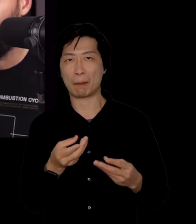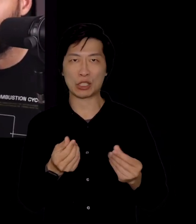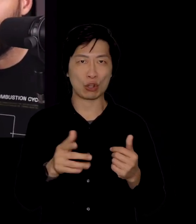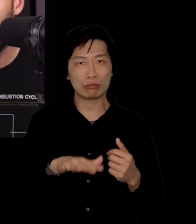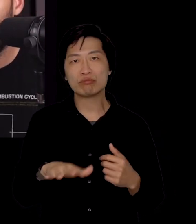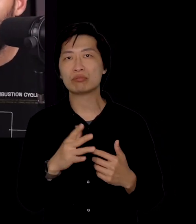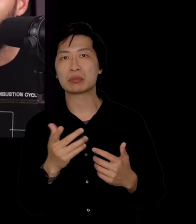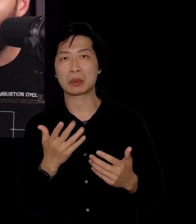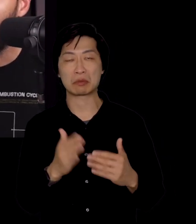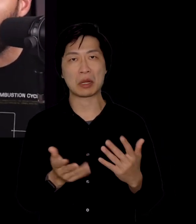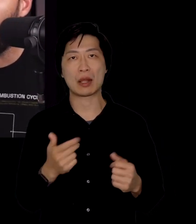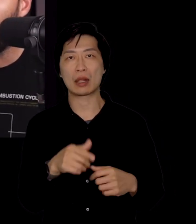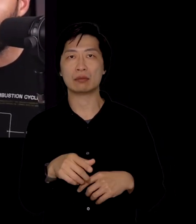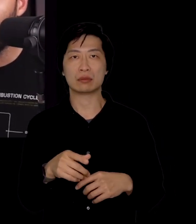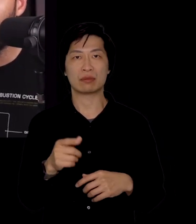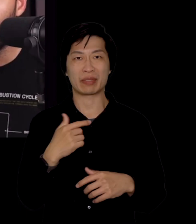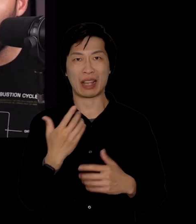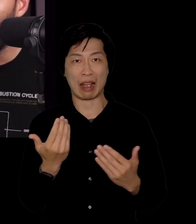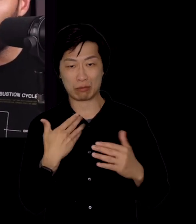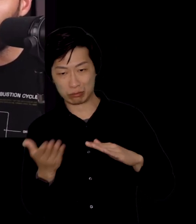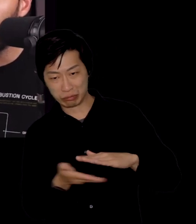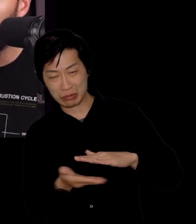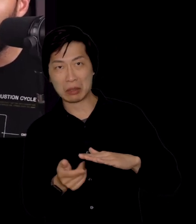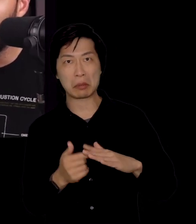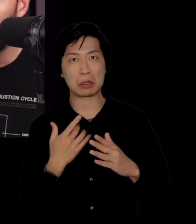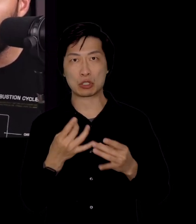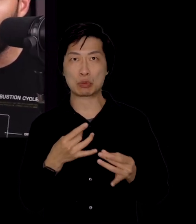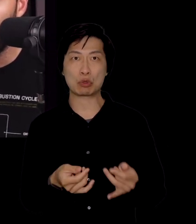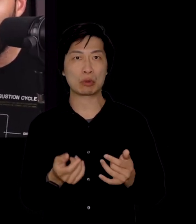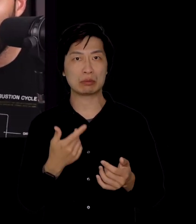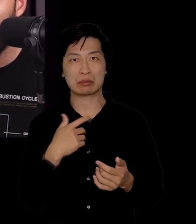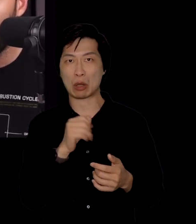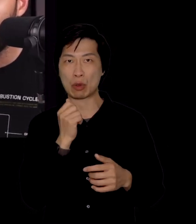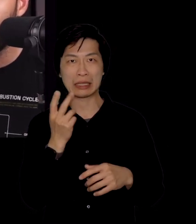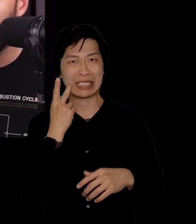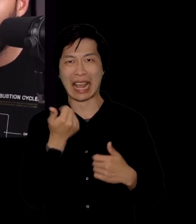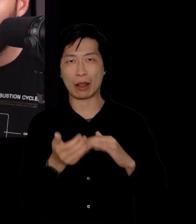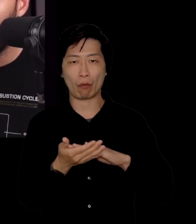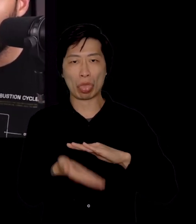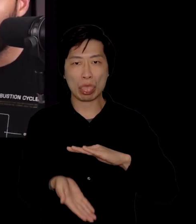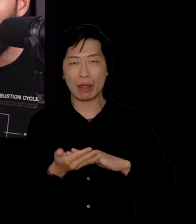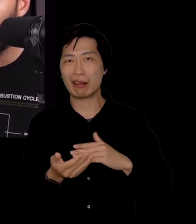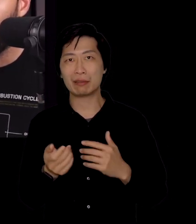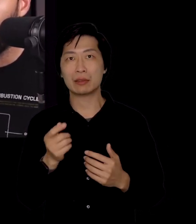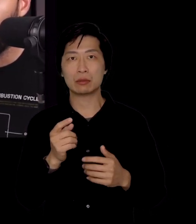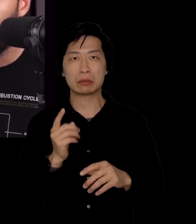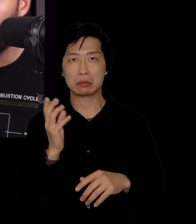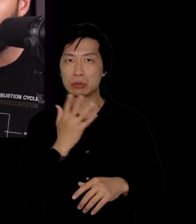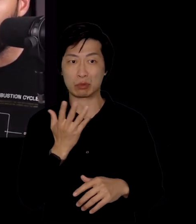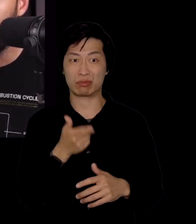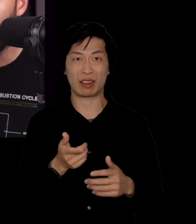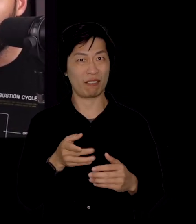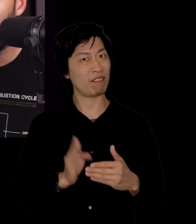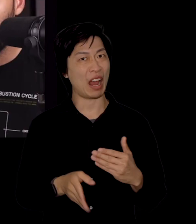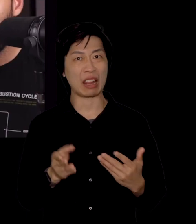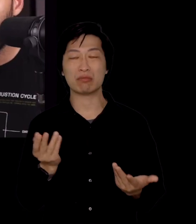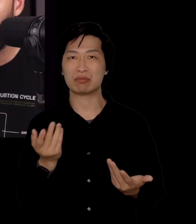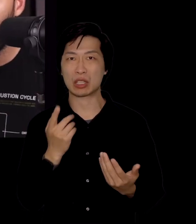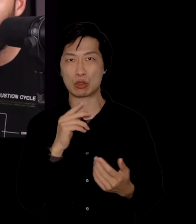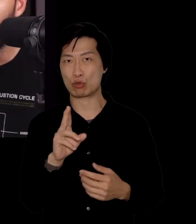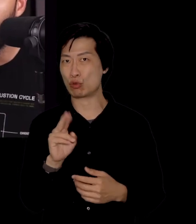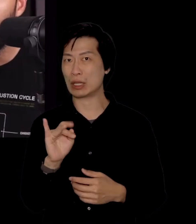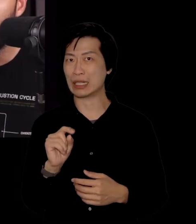well, perhaps not. And then here's the undercarriage, super smooth. Looks pretty done to me. I don't see anything that's really flappy or anything. These look to be